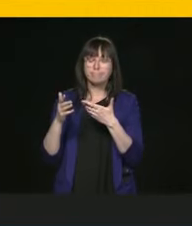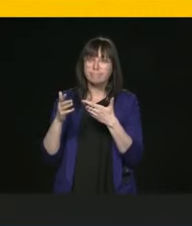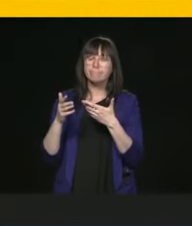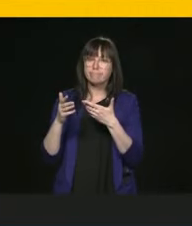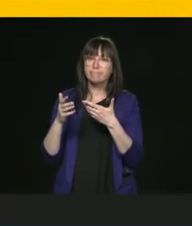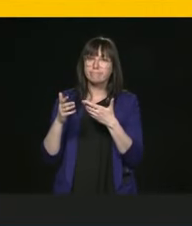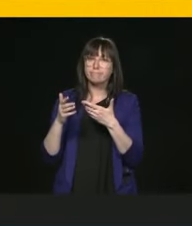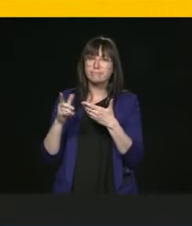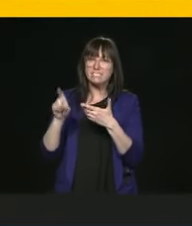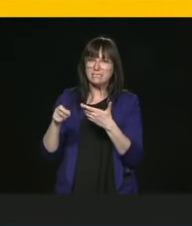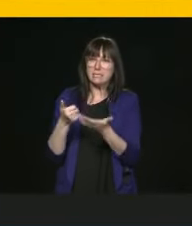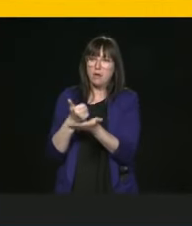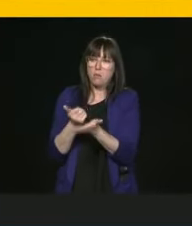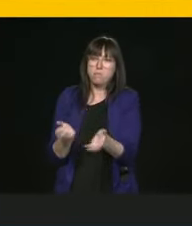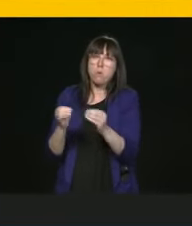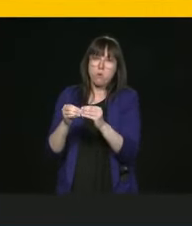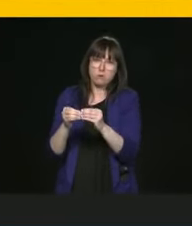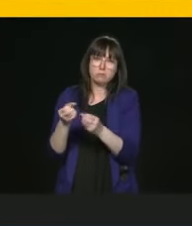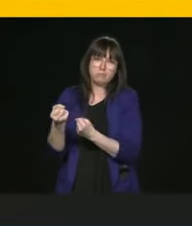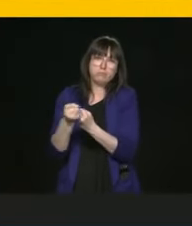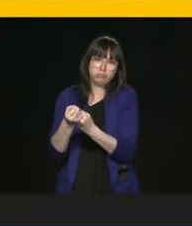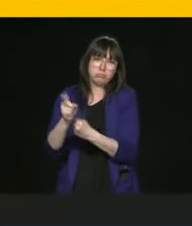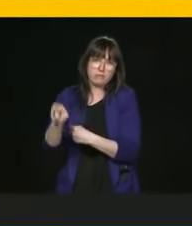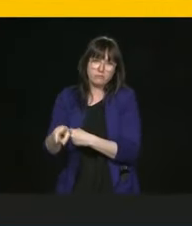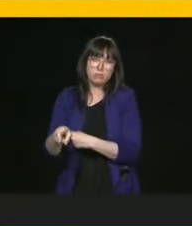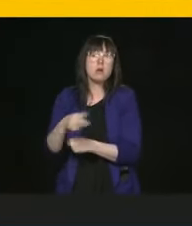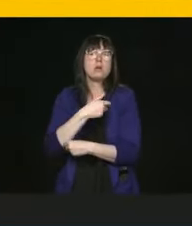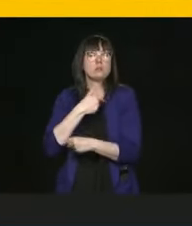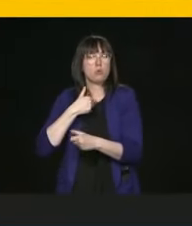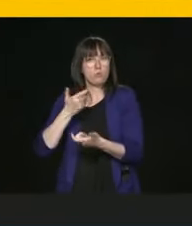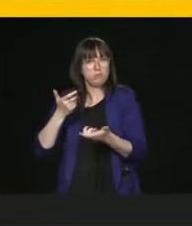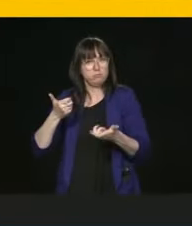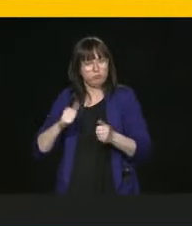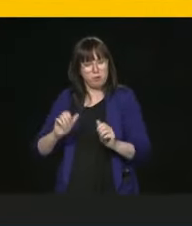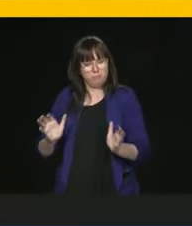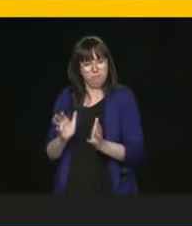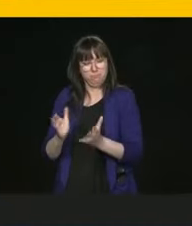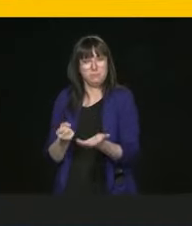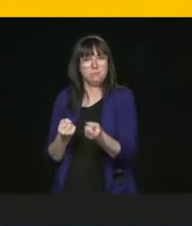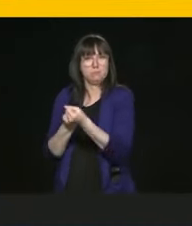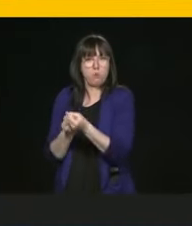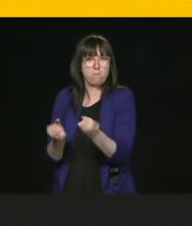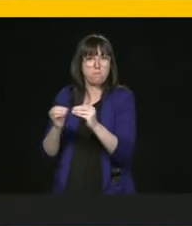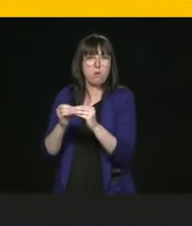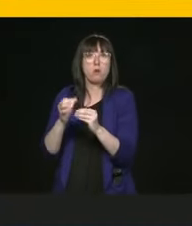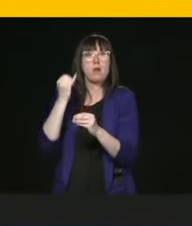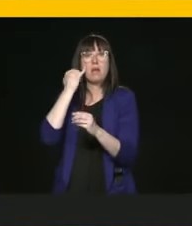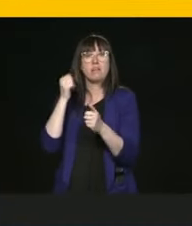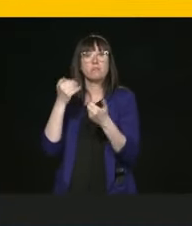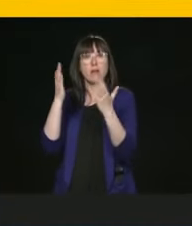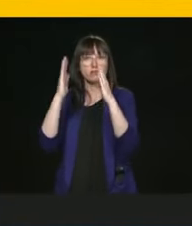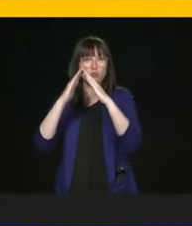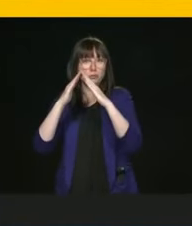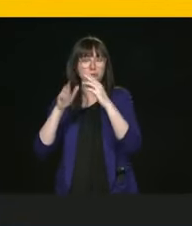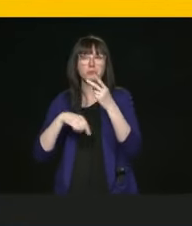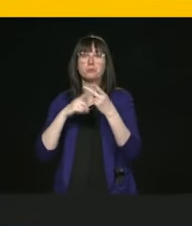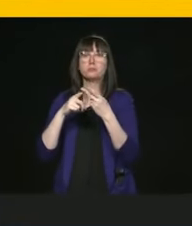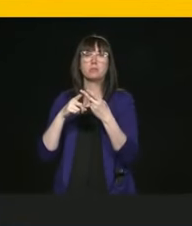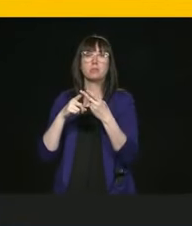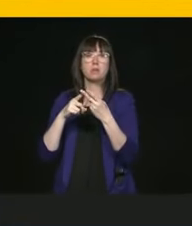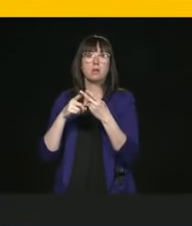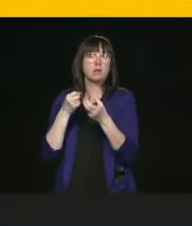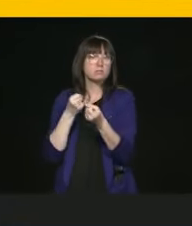why we have put forward significant measures to try and help them, whether it's through shelters, through support for charities